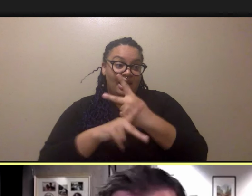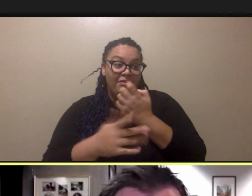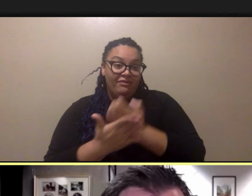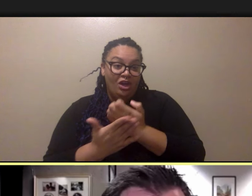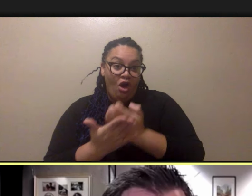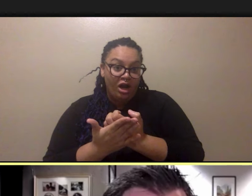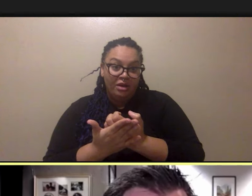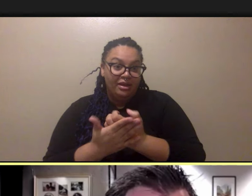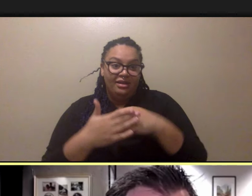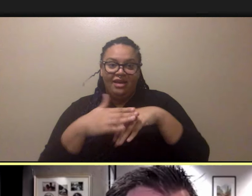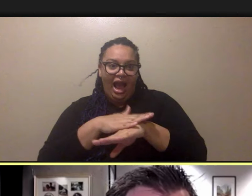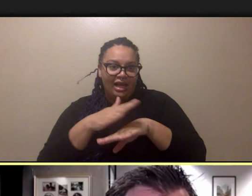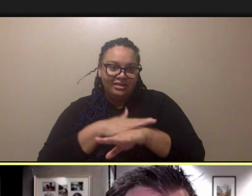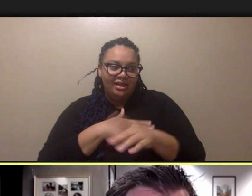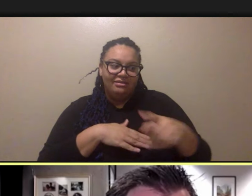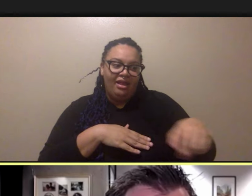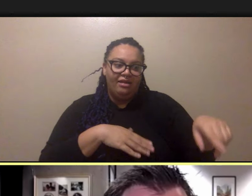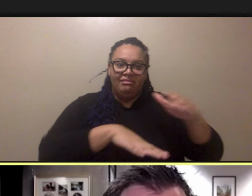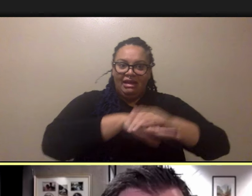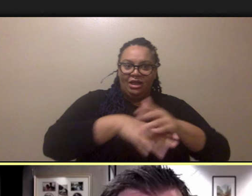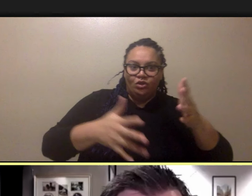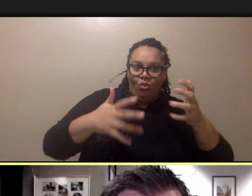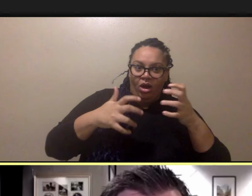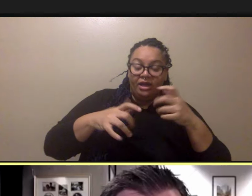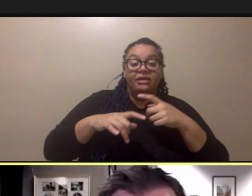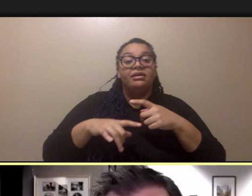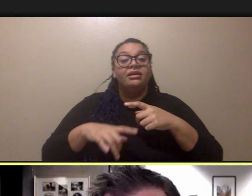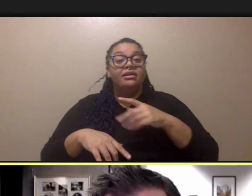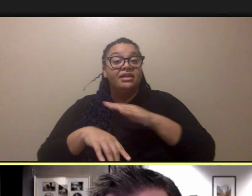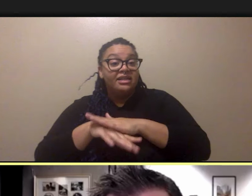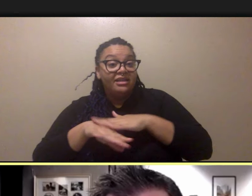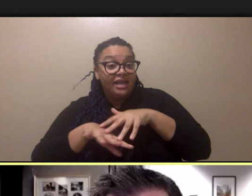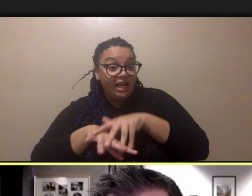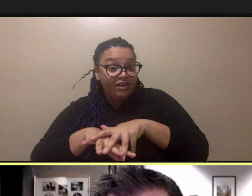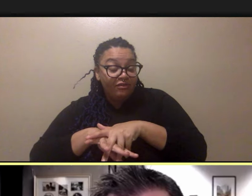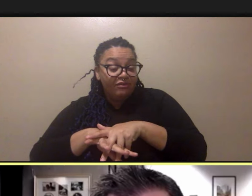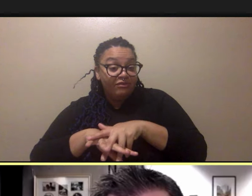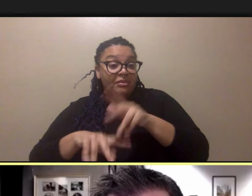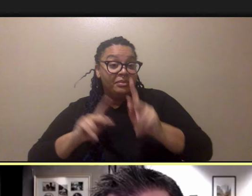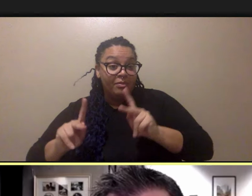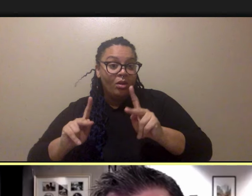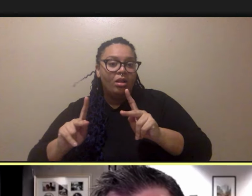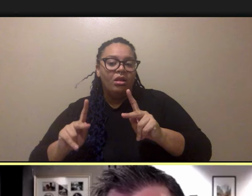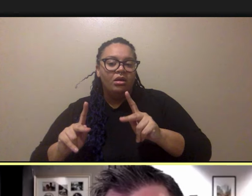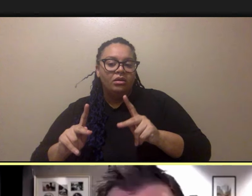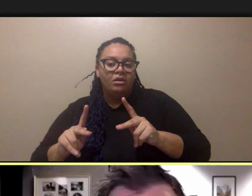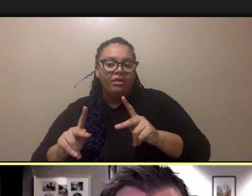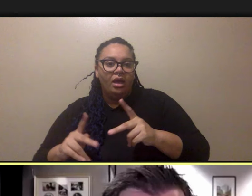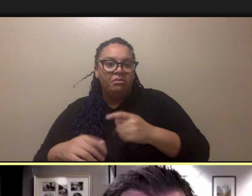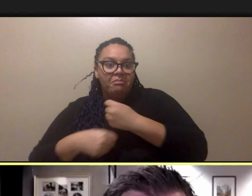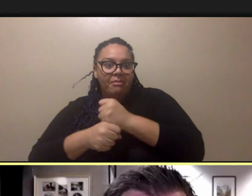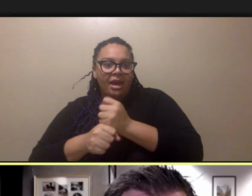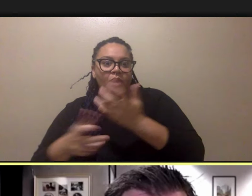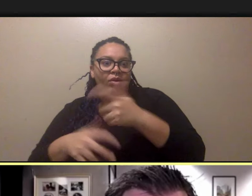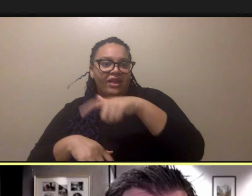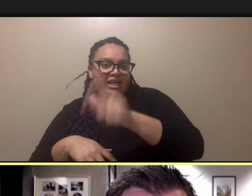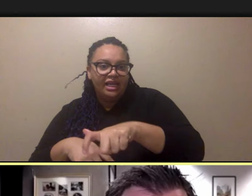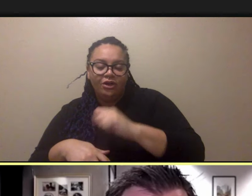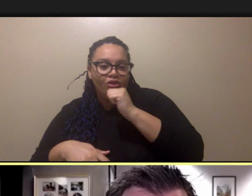of excess. The natives produced the goods they needed. They didn't produce a ton of excess goods